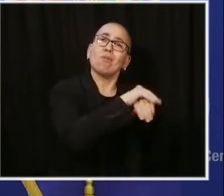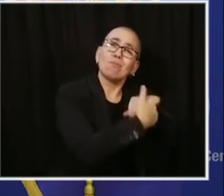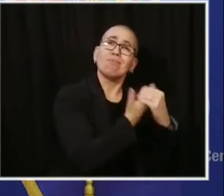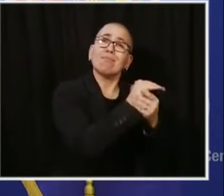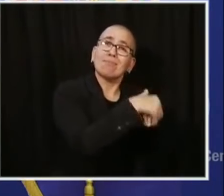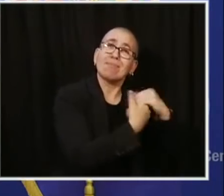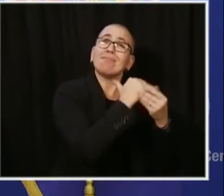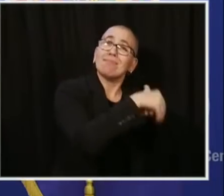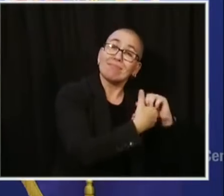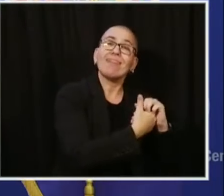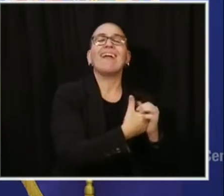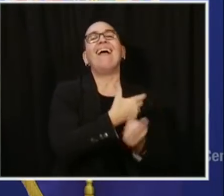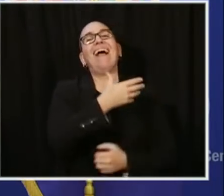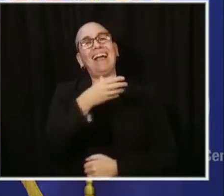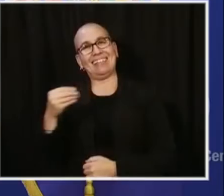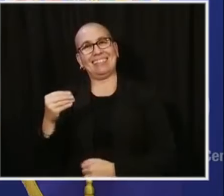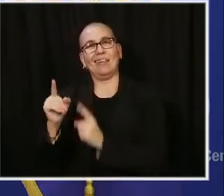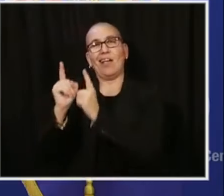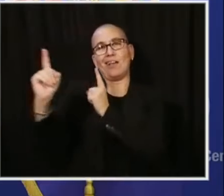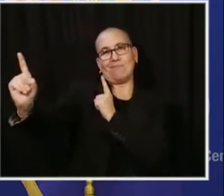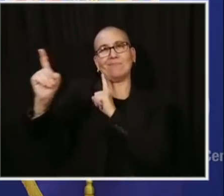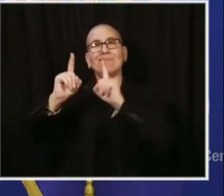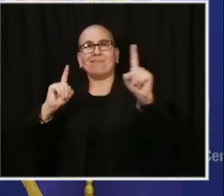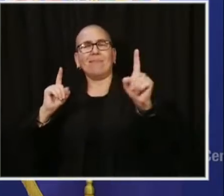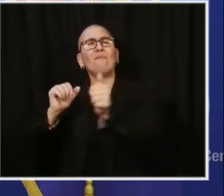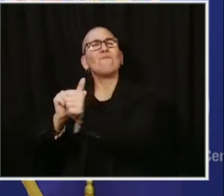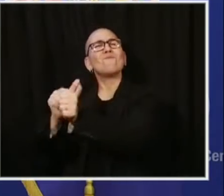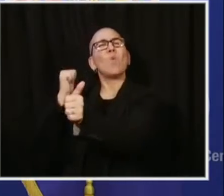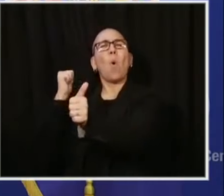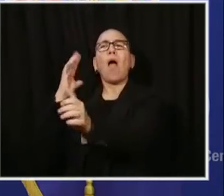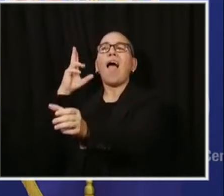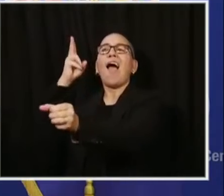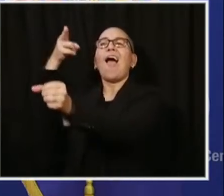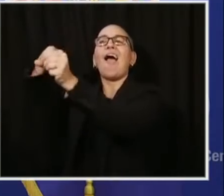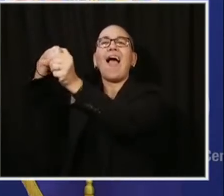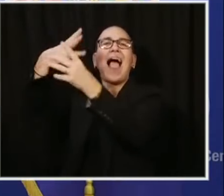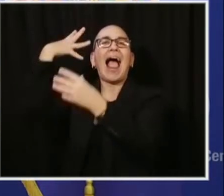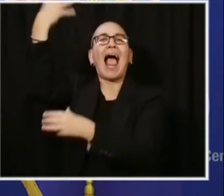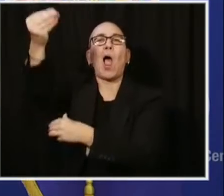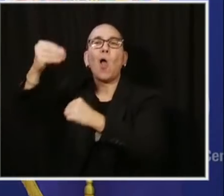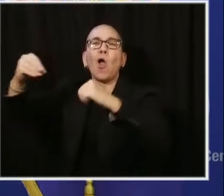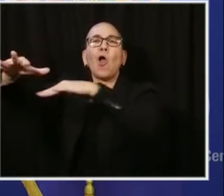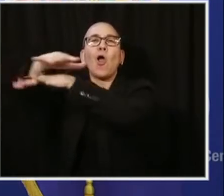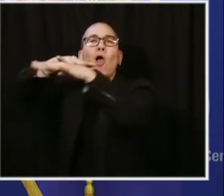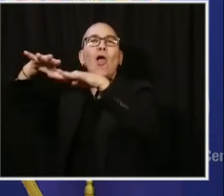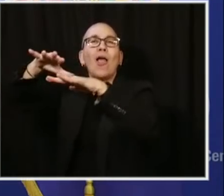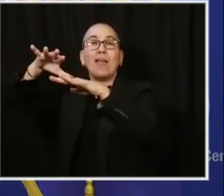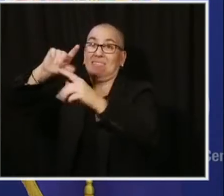exposure in group settings, social settings, both especially indoors.